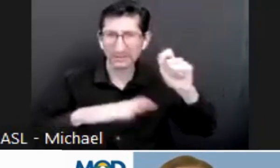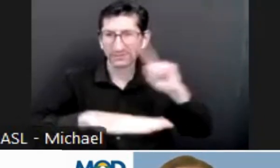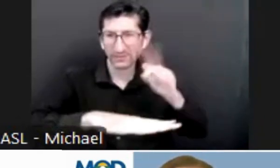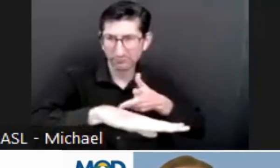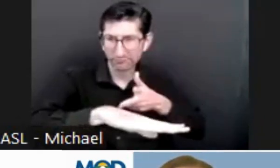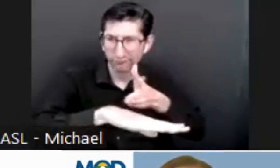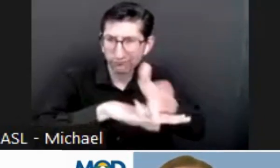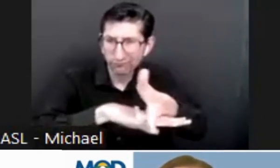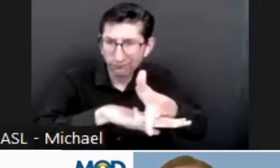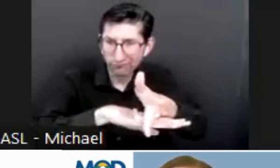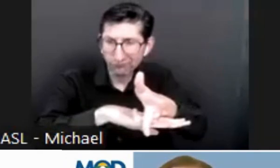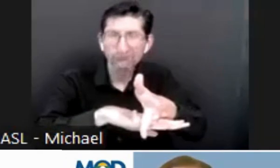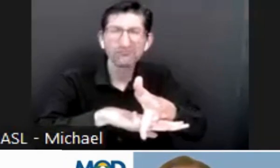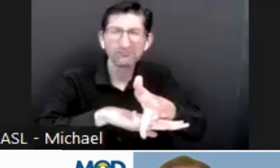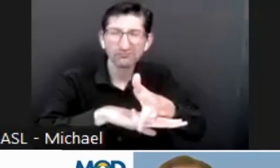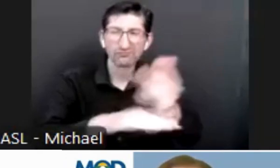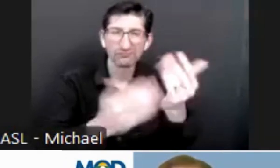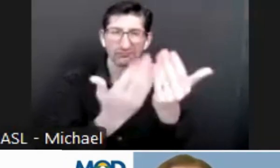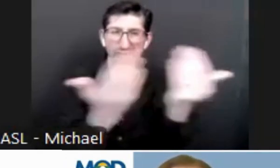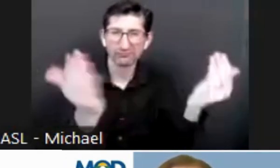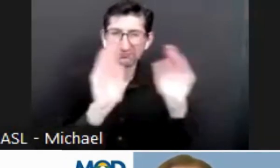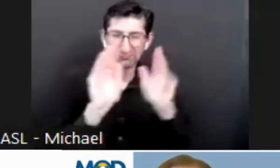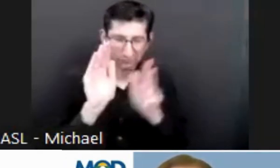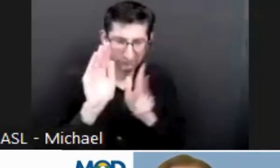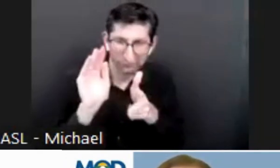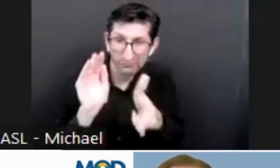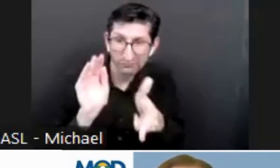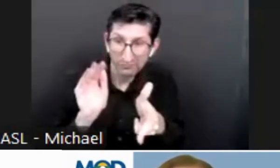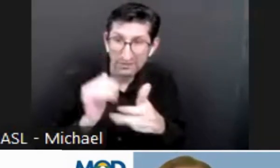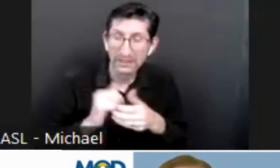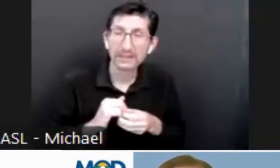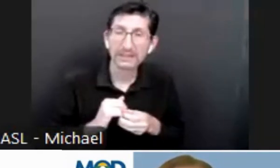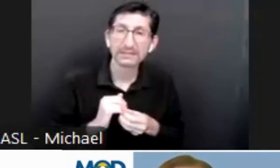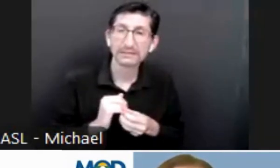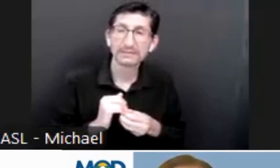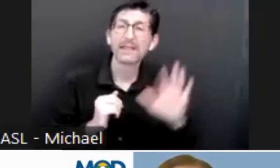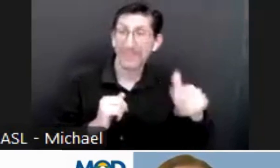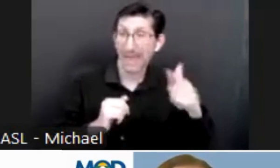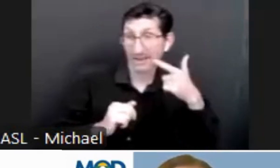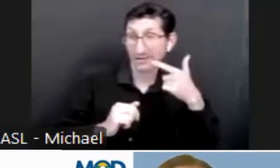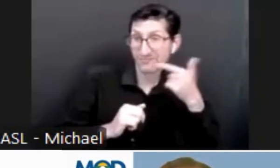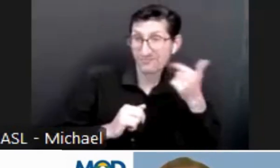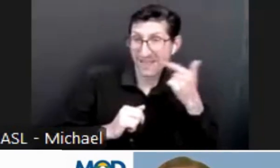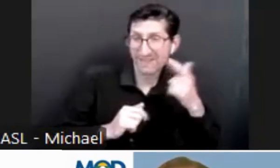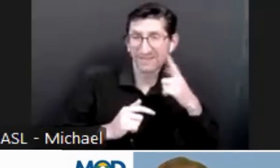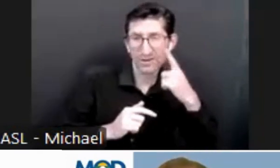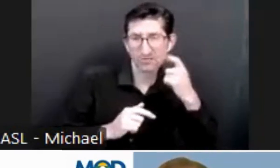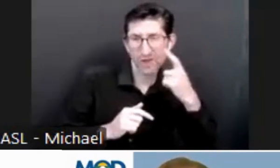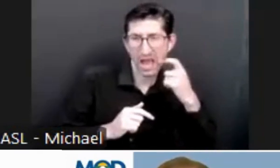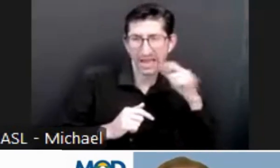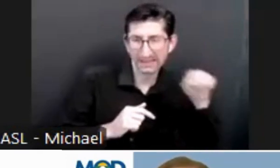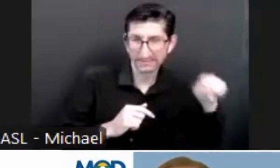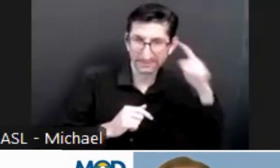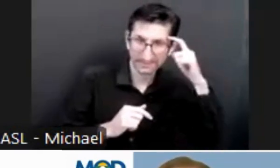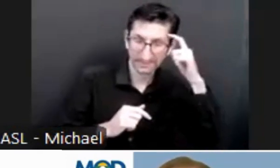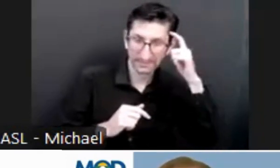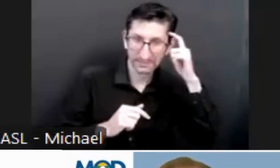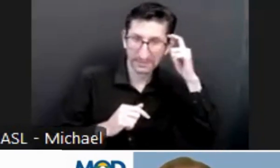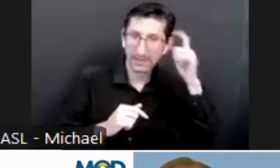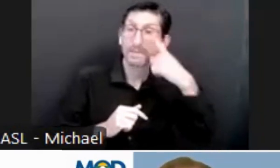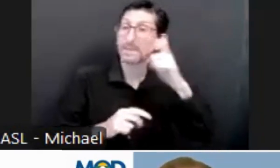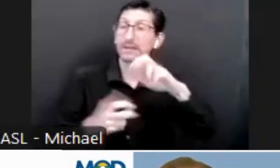Yeah, so this one is going to be the crying, laughing emoji. So this one is specific to